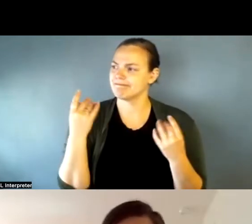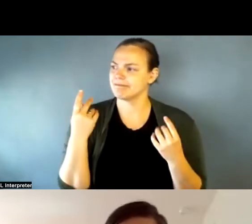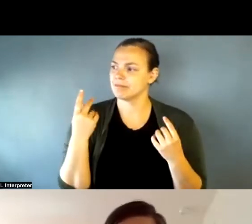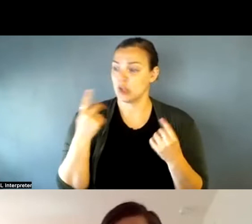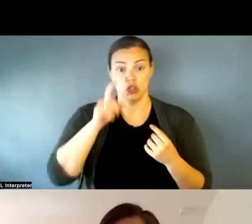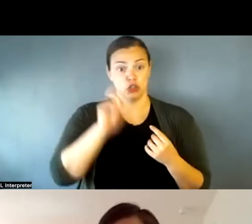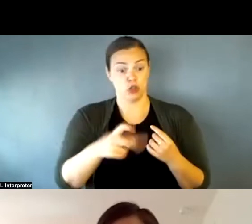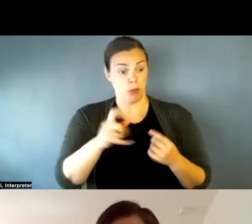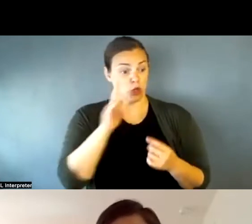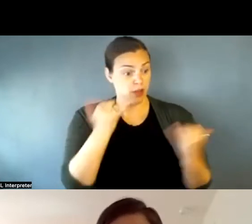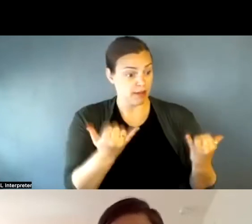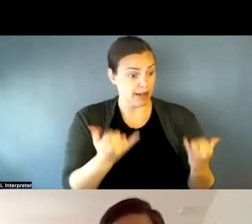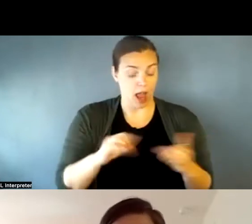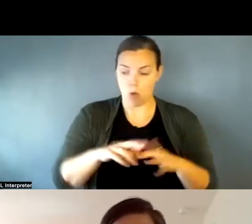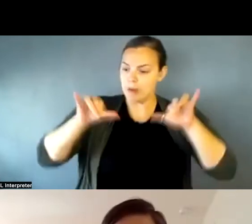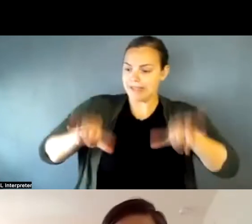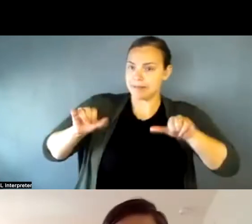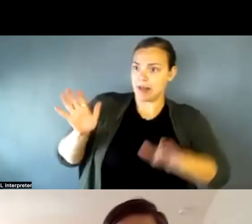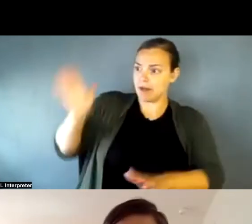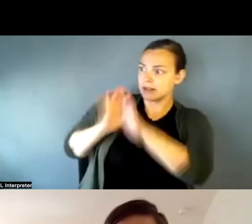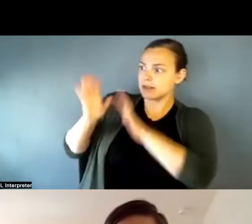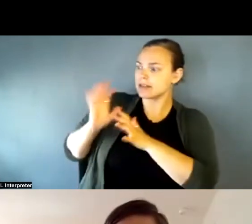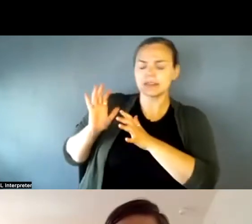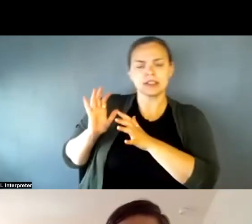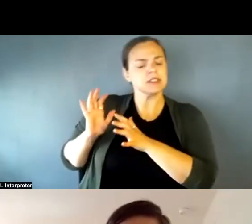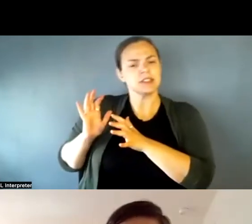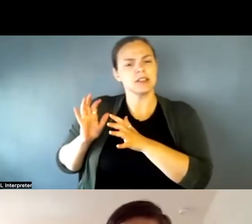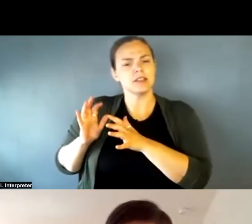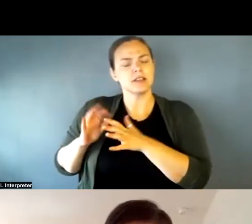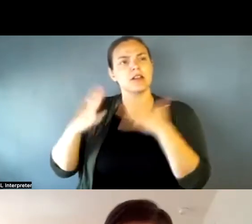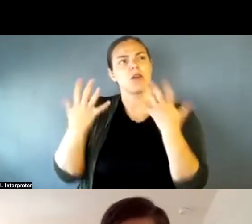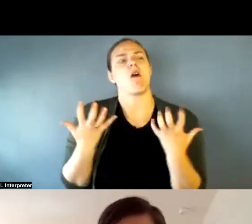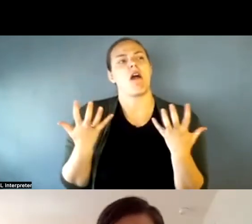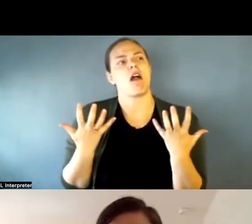now or they have in the past, but finding,